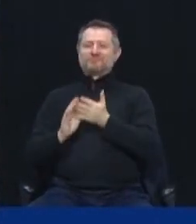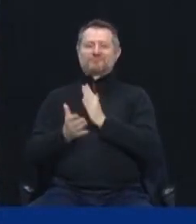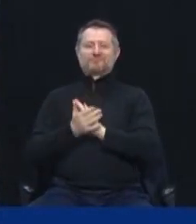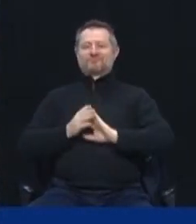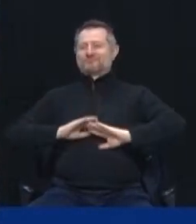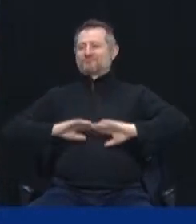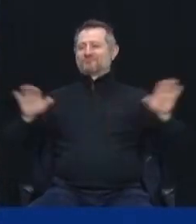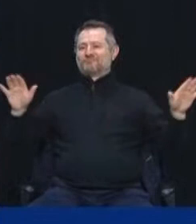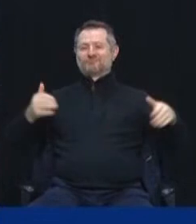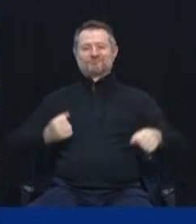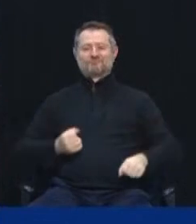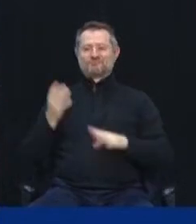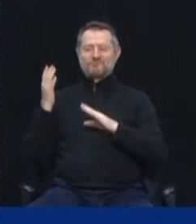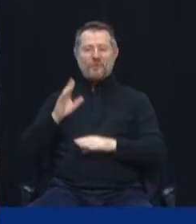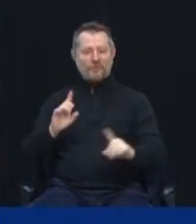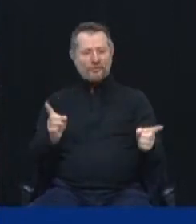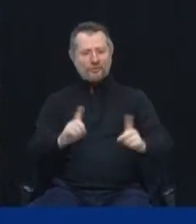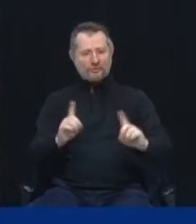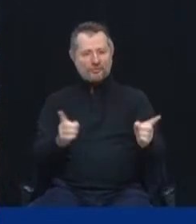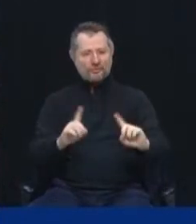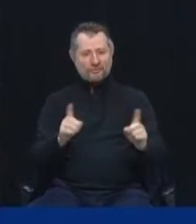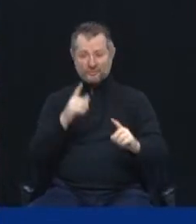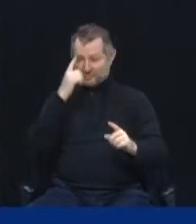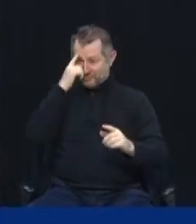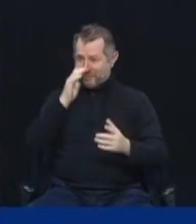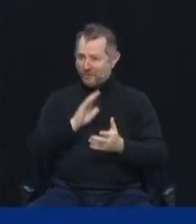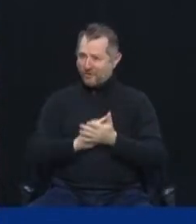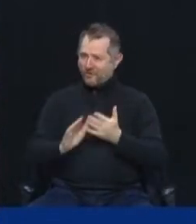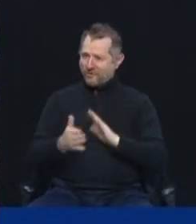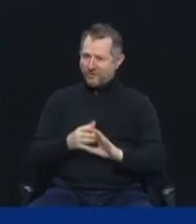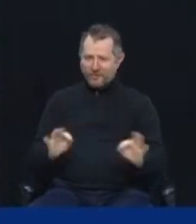Don't get cocky with COVID. It's not over.